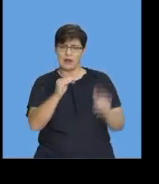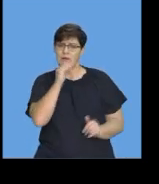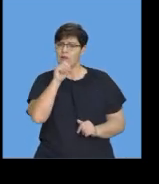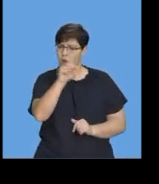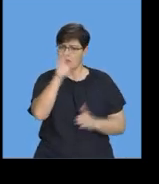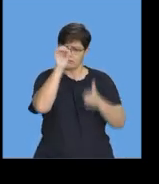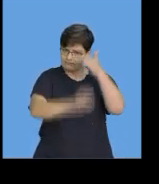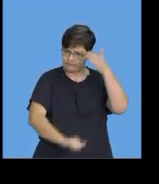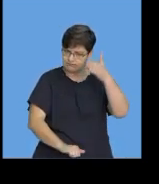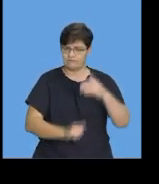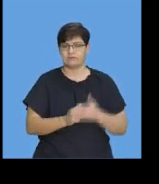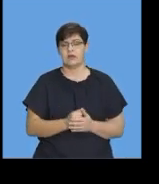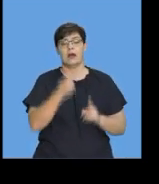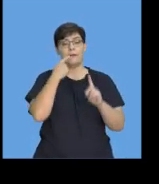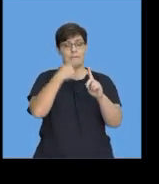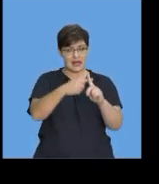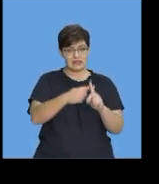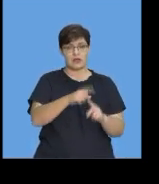subtract. Plus